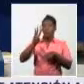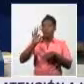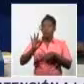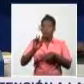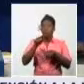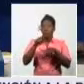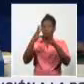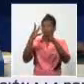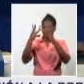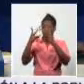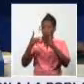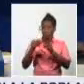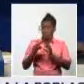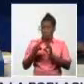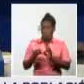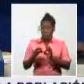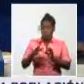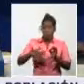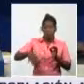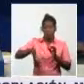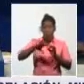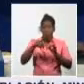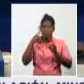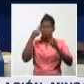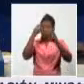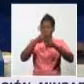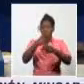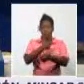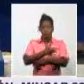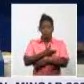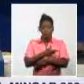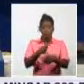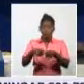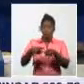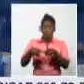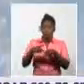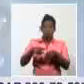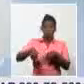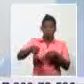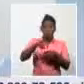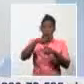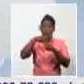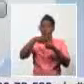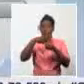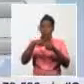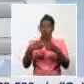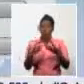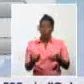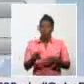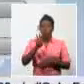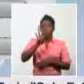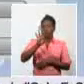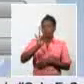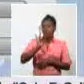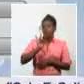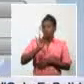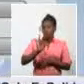329. 188 at the Provincial Laboratory in Havana, and as a result of these